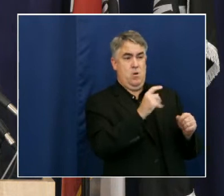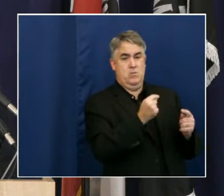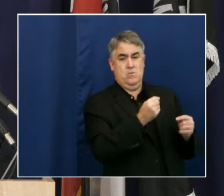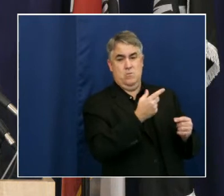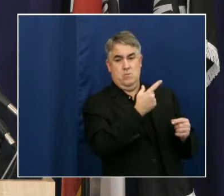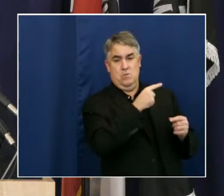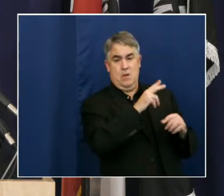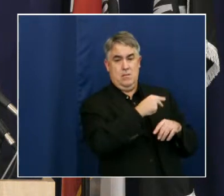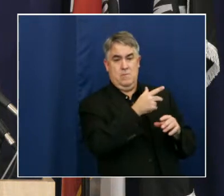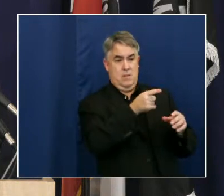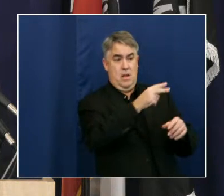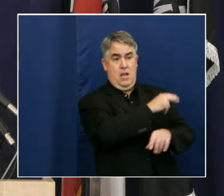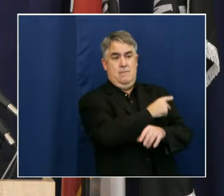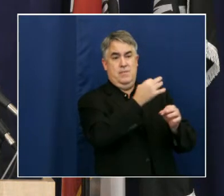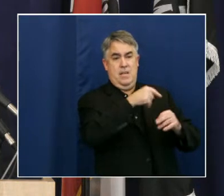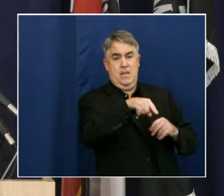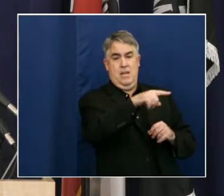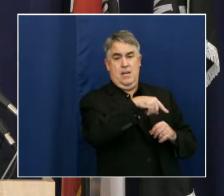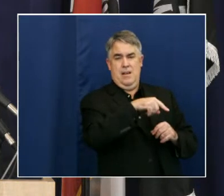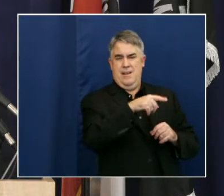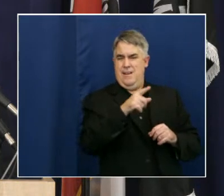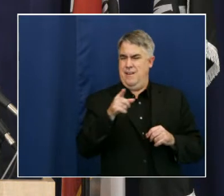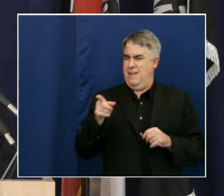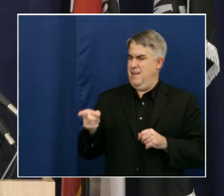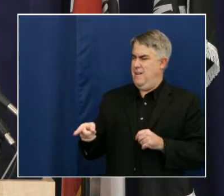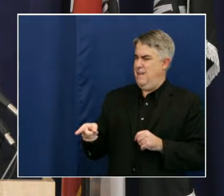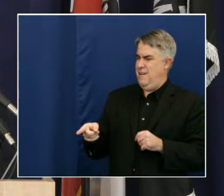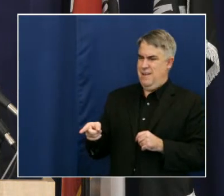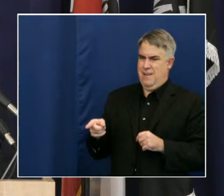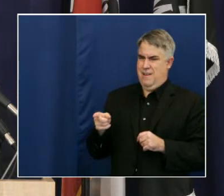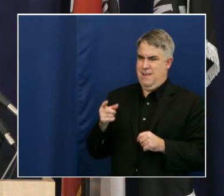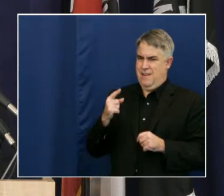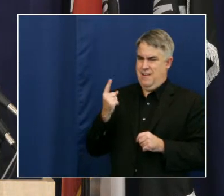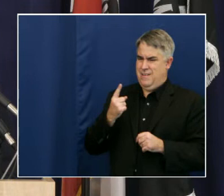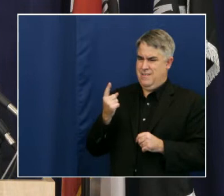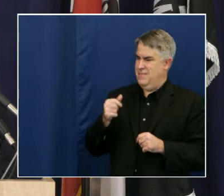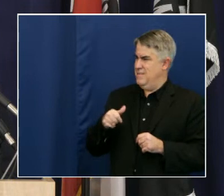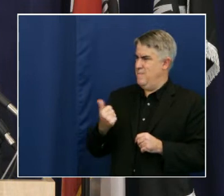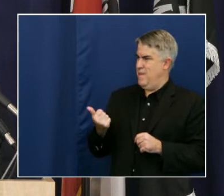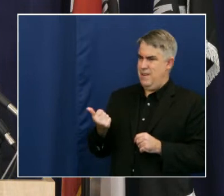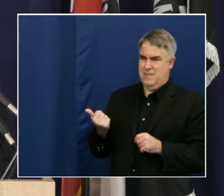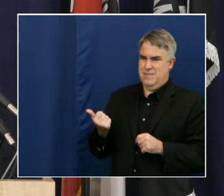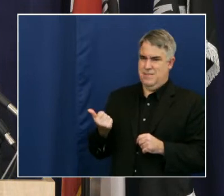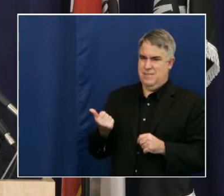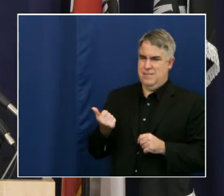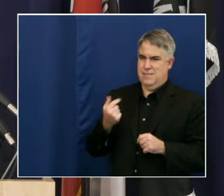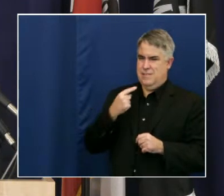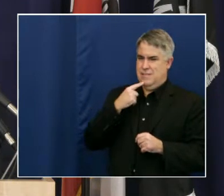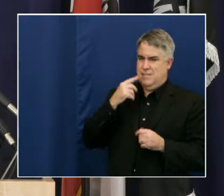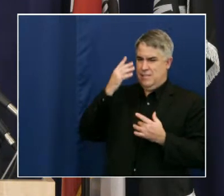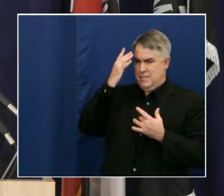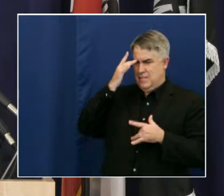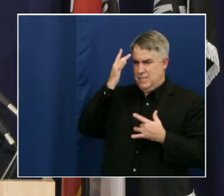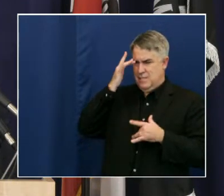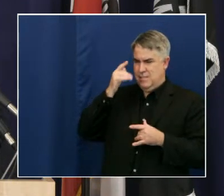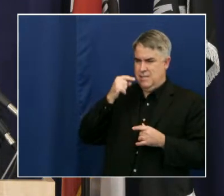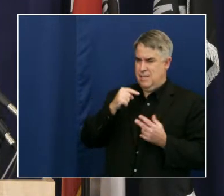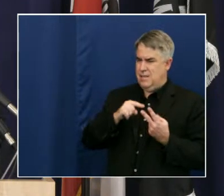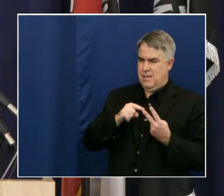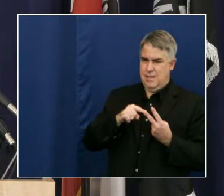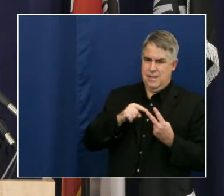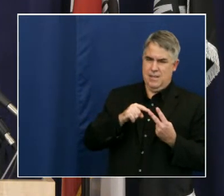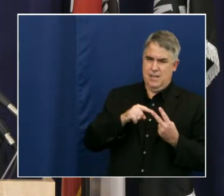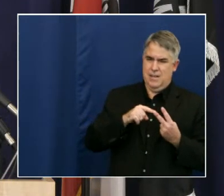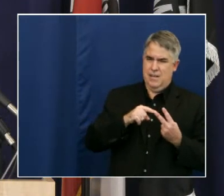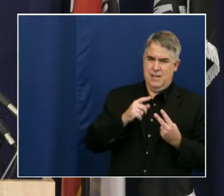then there was also something said, comorbid conditions, people with compromised immune systems and other things.